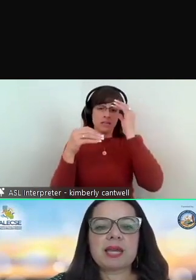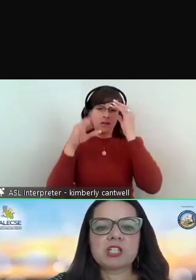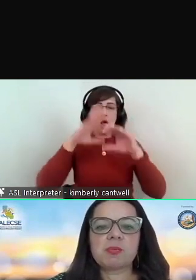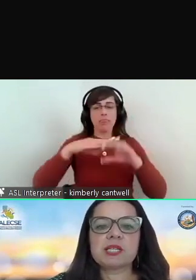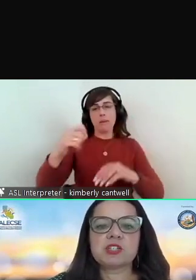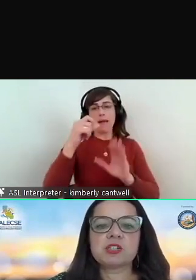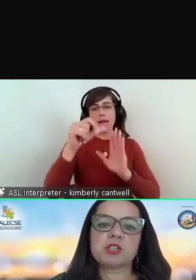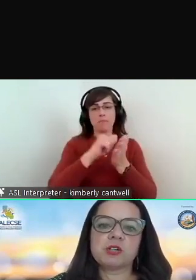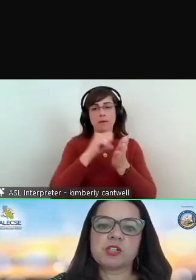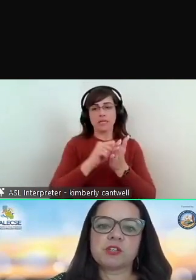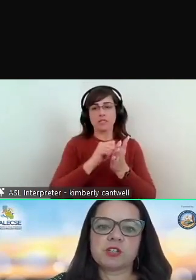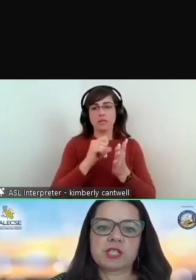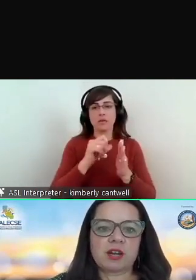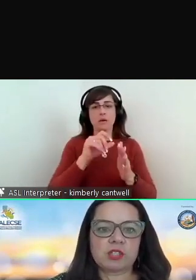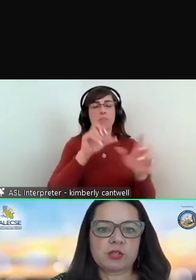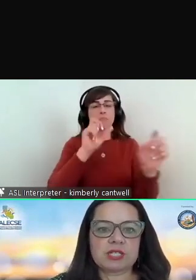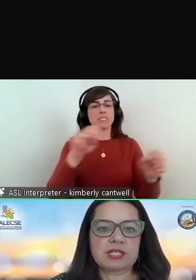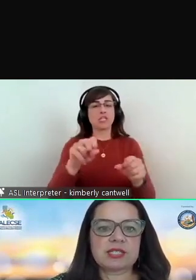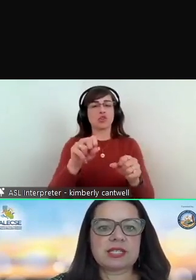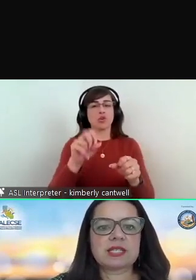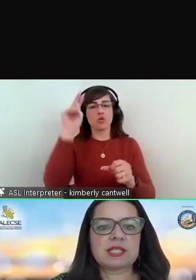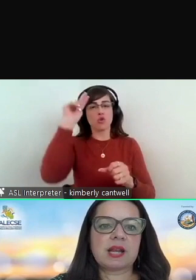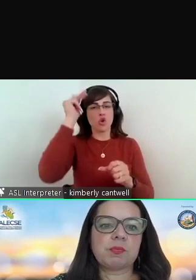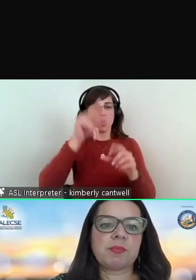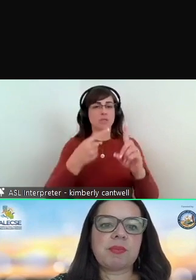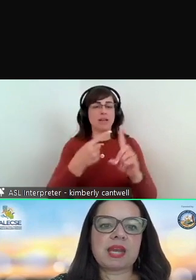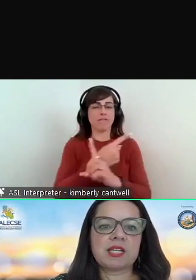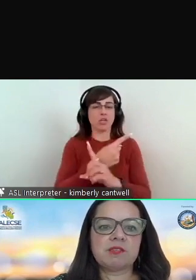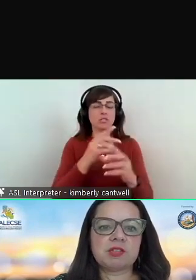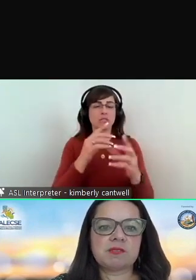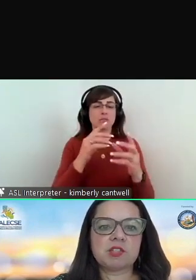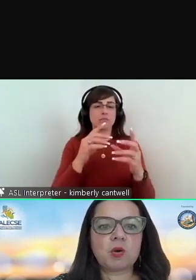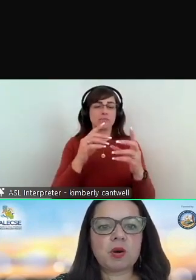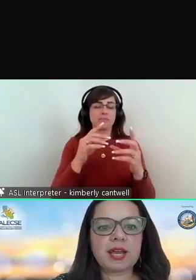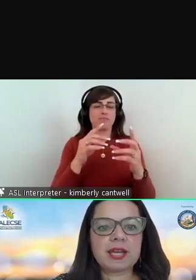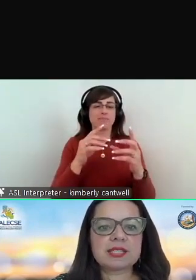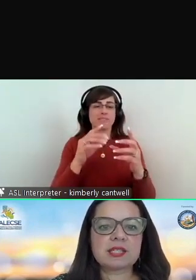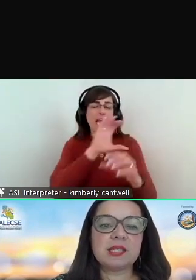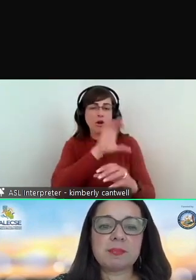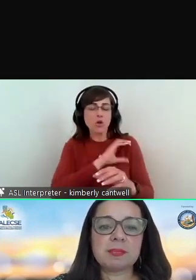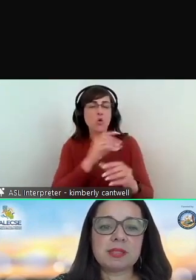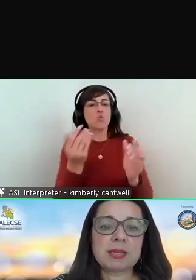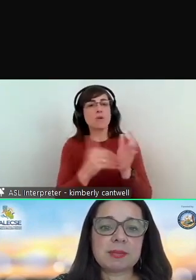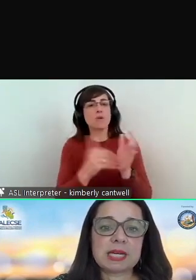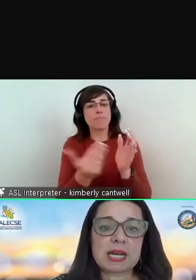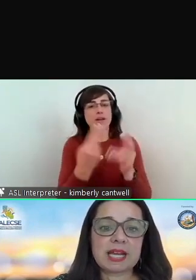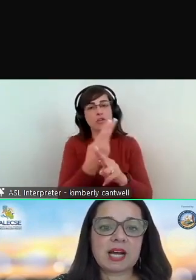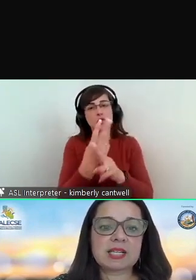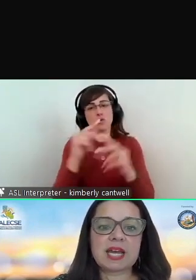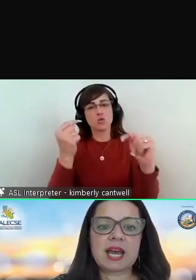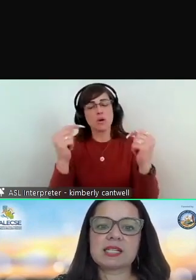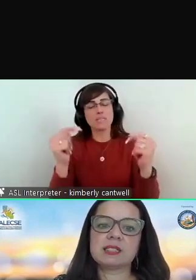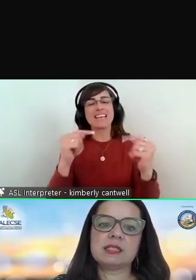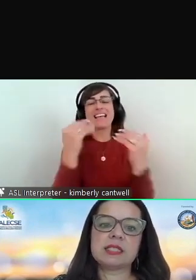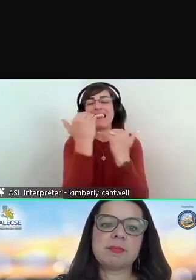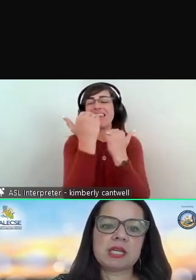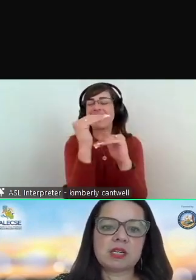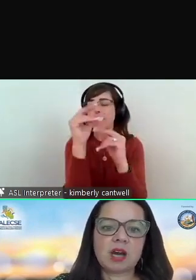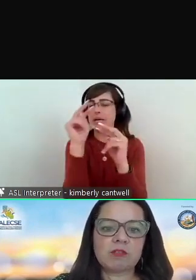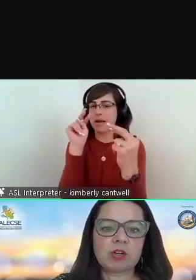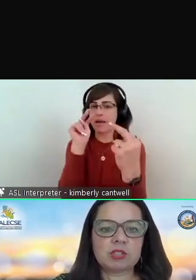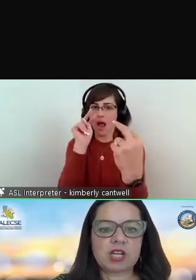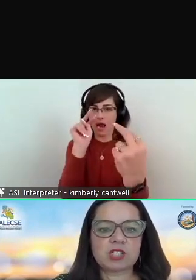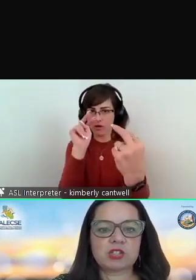back page are potential neurodiverse characteristics, things like repetitive use of toys, limited eye contact,